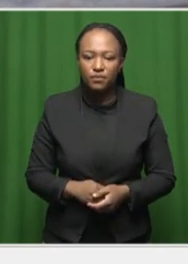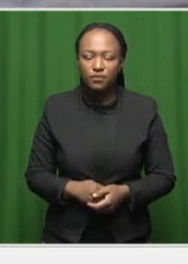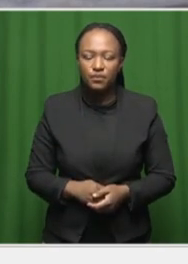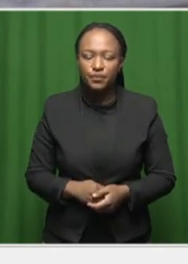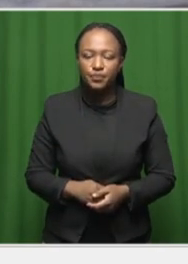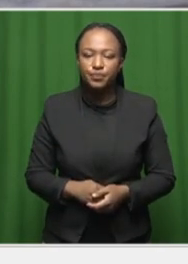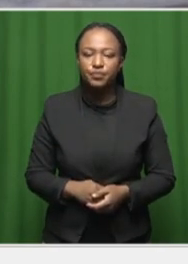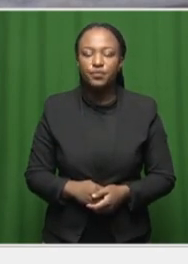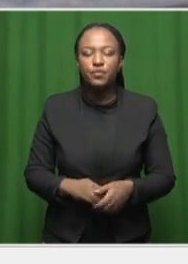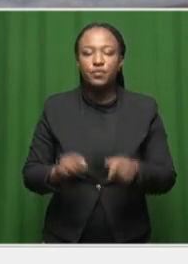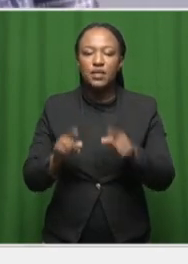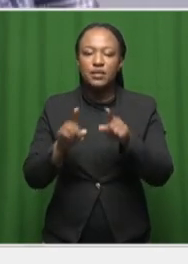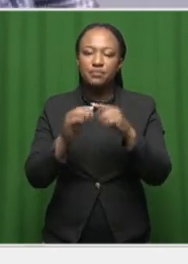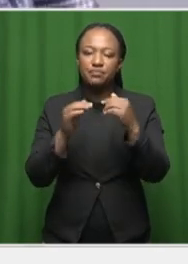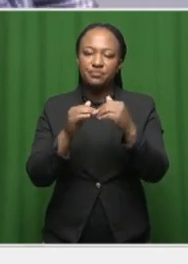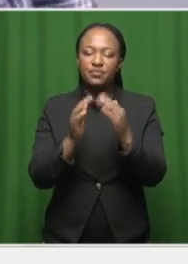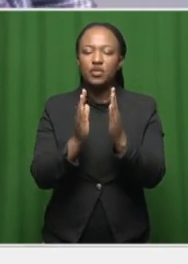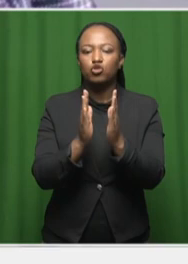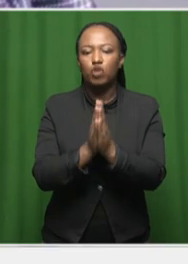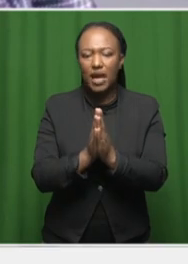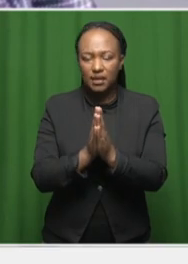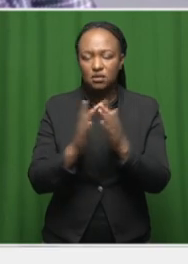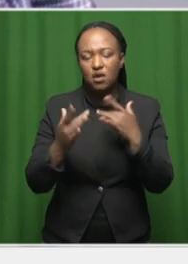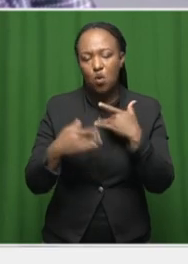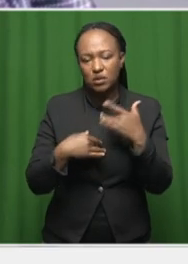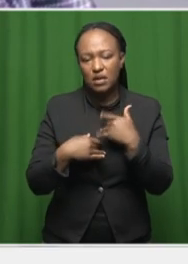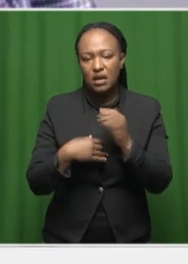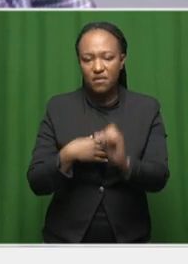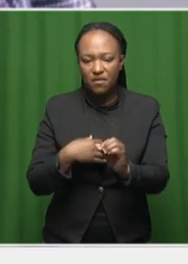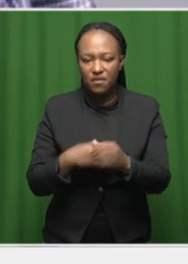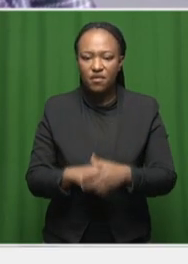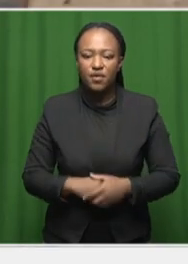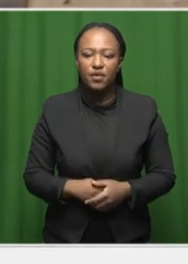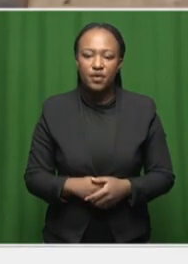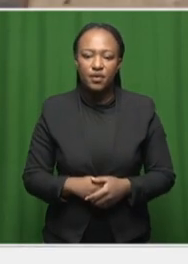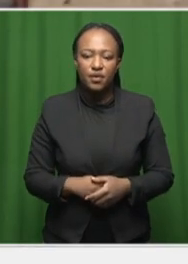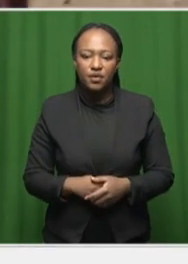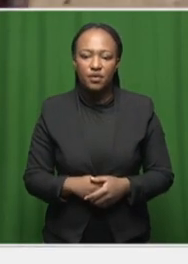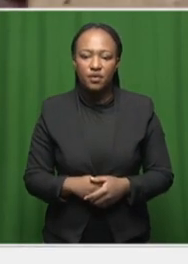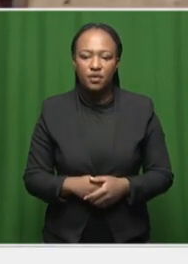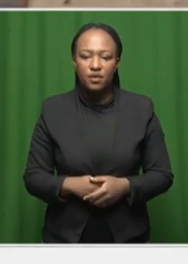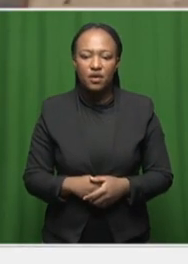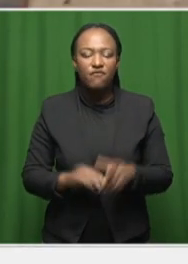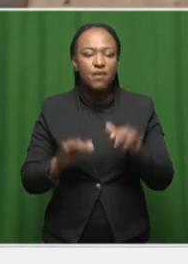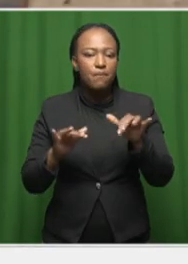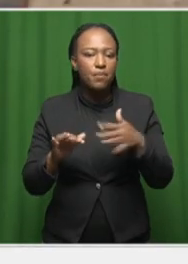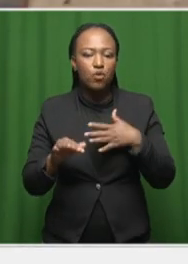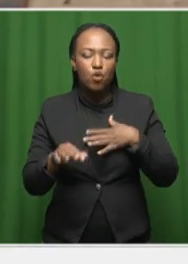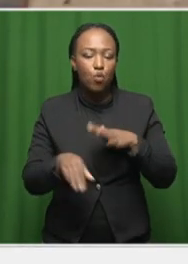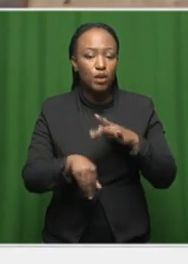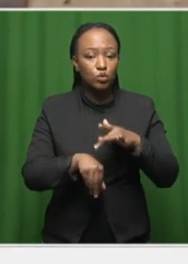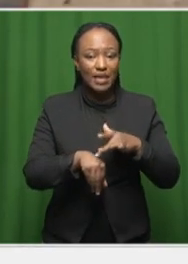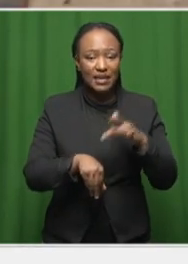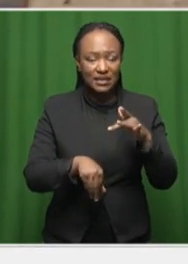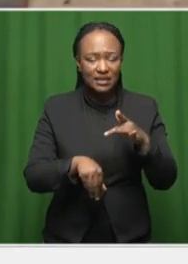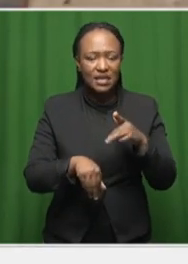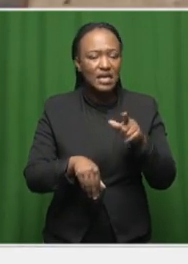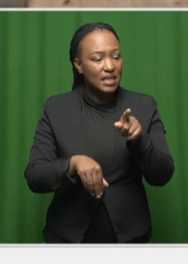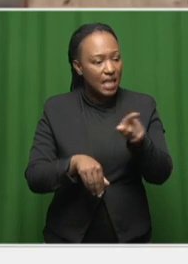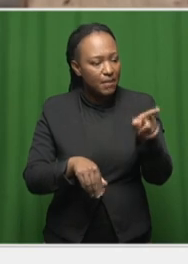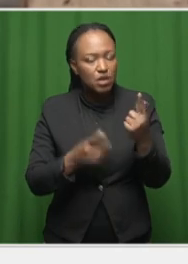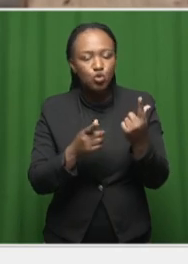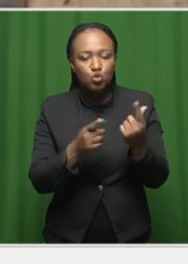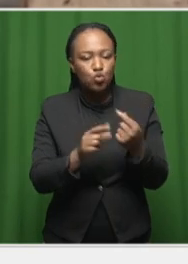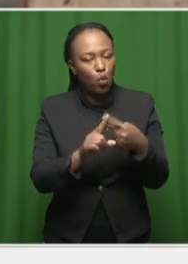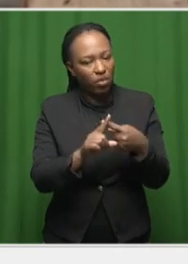Even the church is concerned. If people don't want to be tampered with, they should not tamper with other things. That will